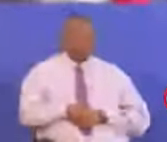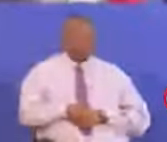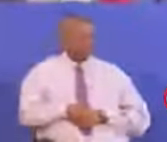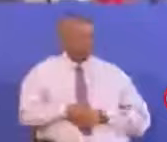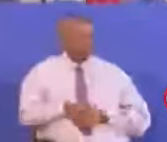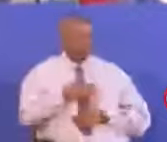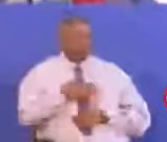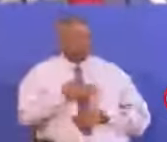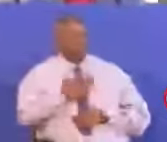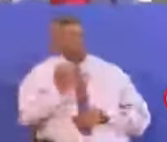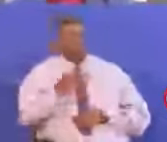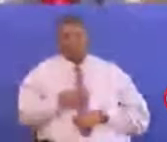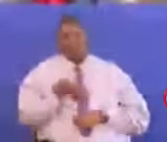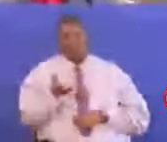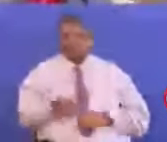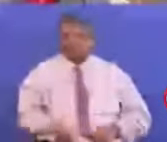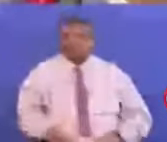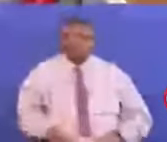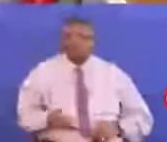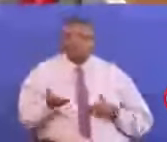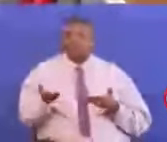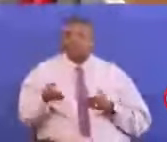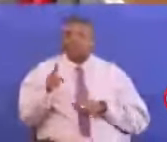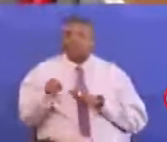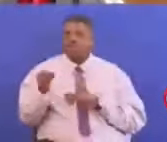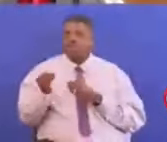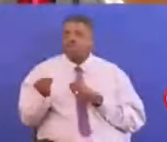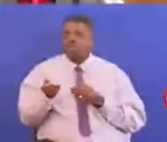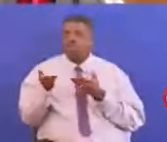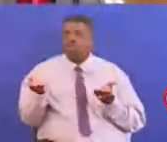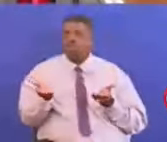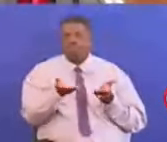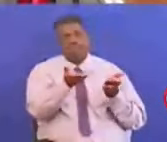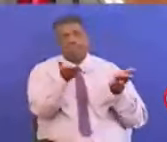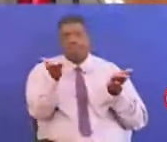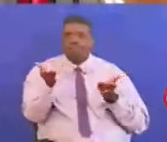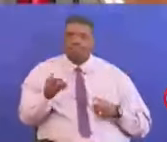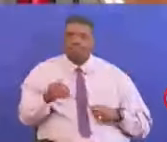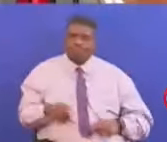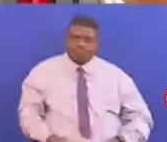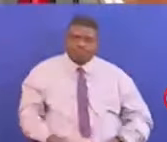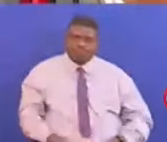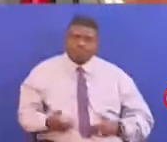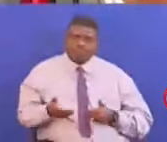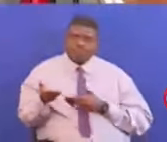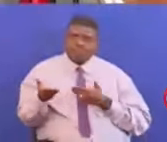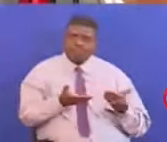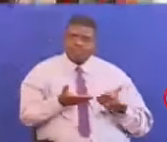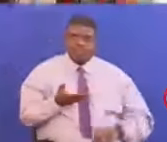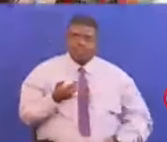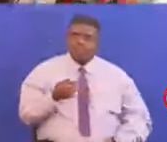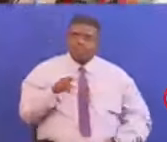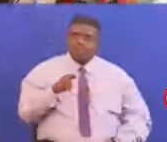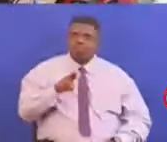Thank you very much. You'll be asked three questions from the floor. And now I call Mheshimiwa Twaha Ali Mpembenwe.